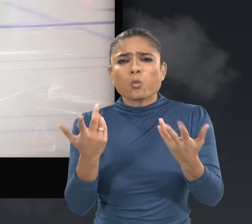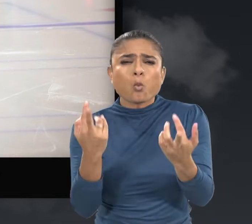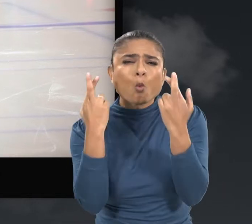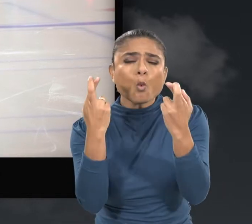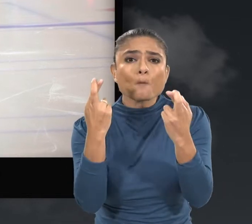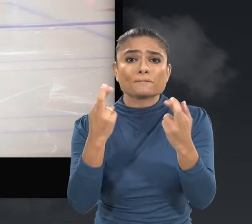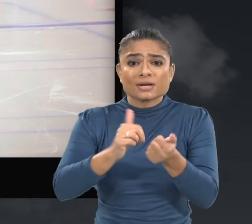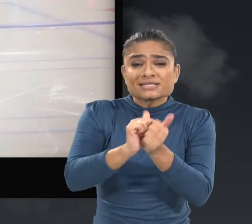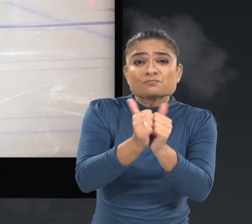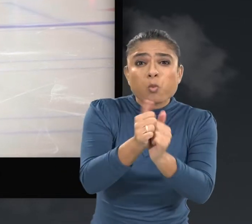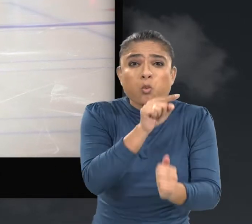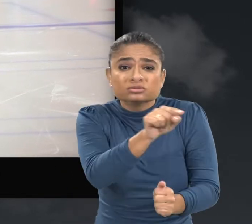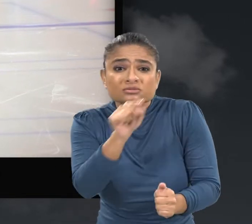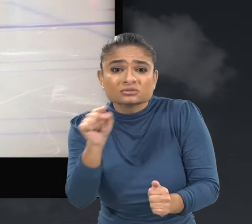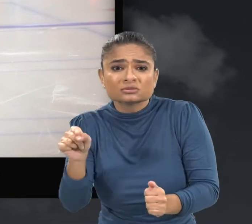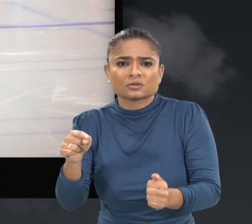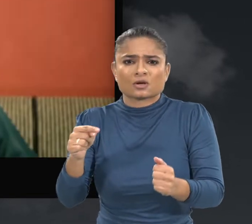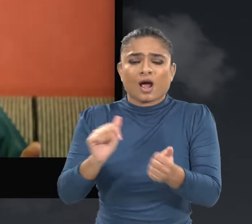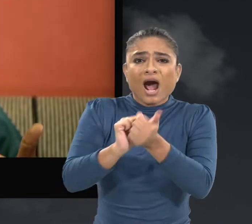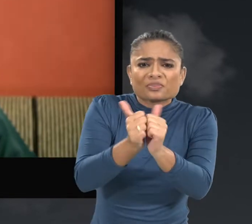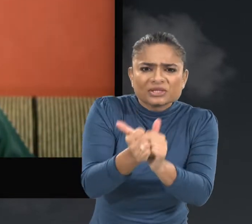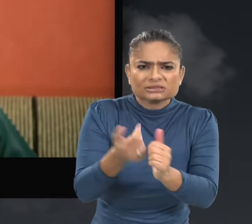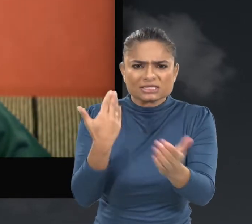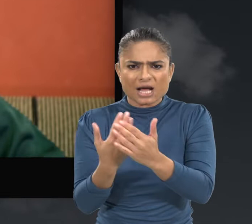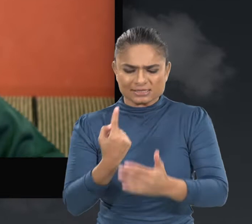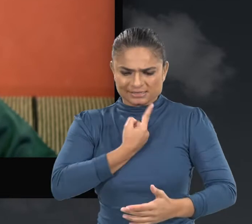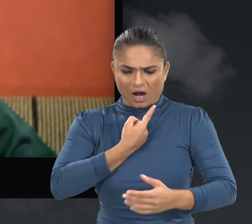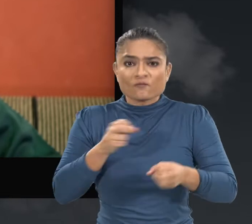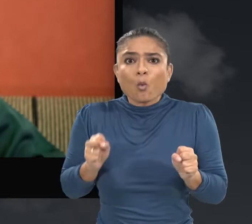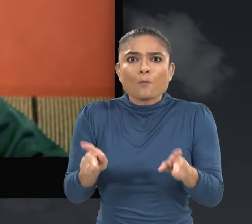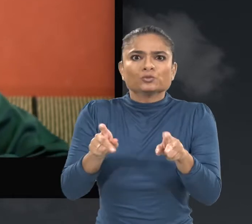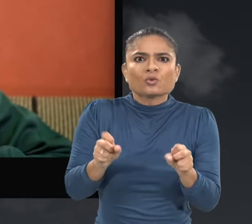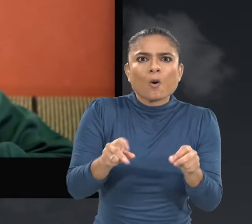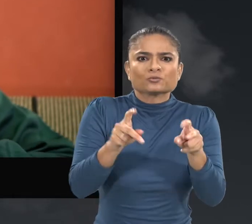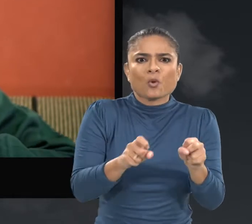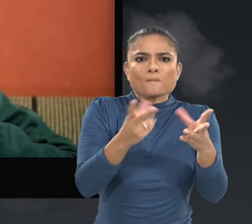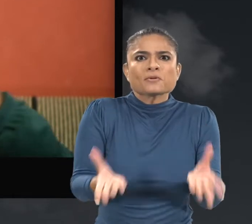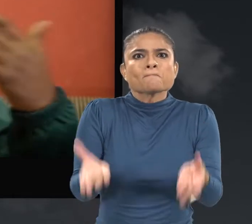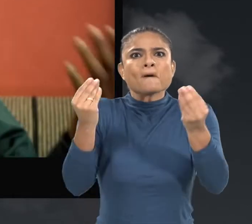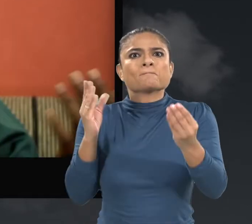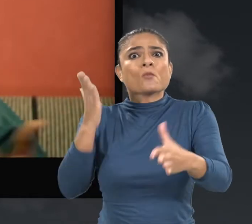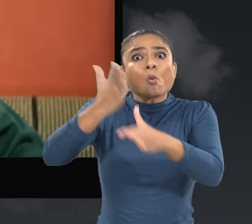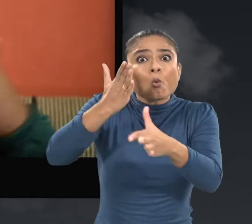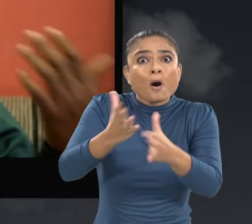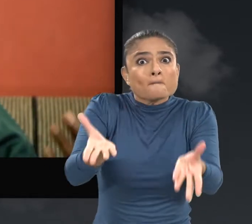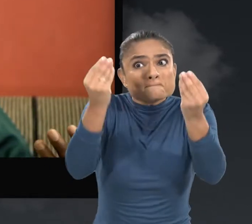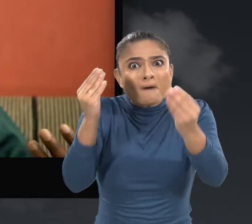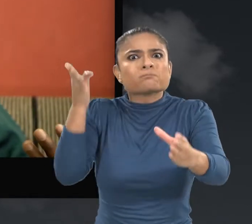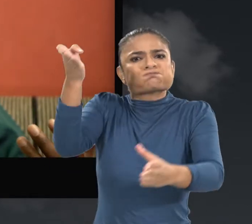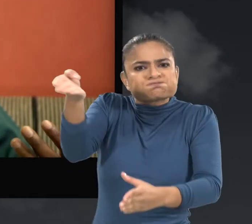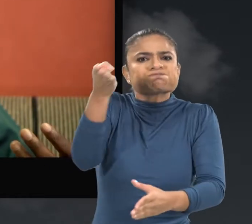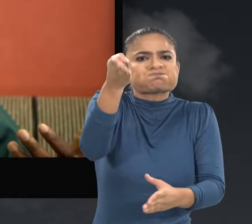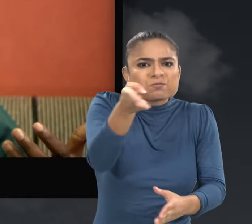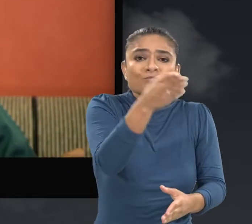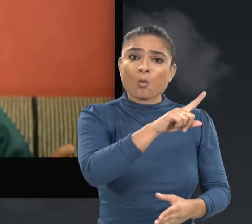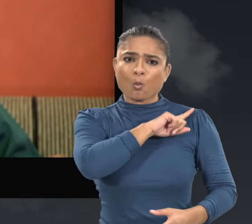So we are hoping that through sport, the athletes are able to maybe get work opportunities out